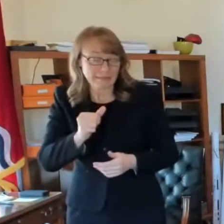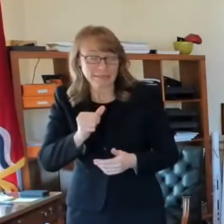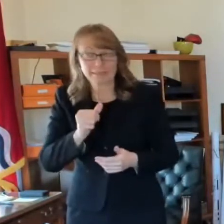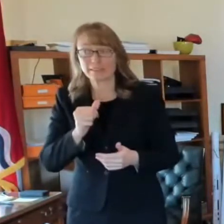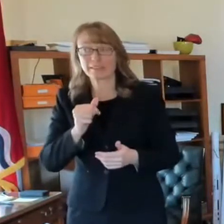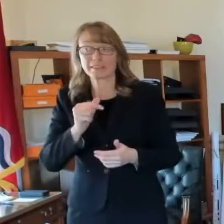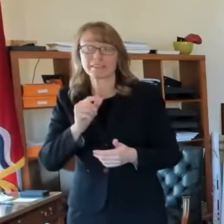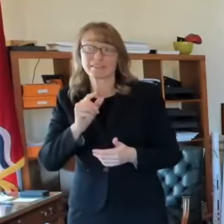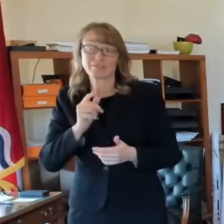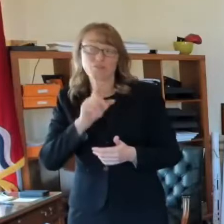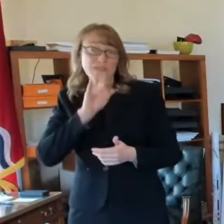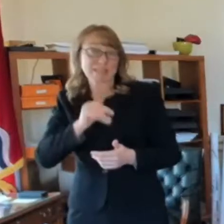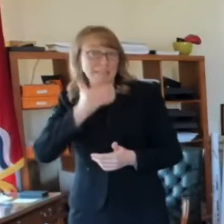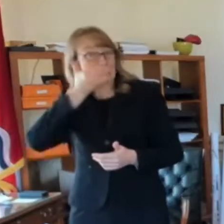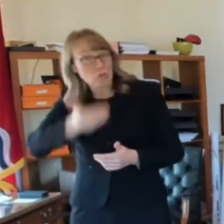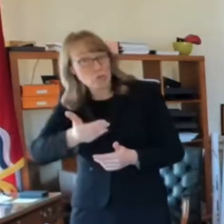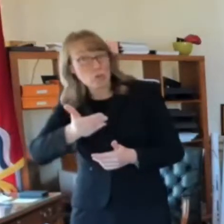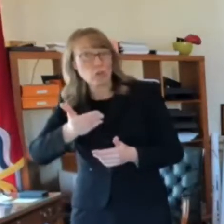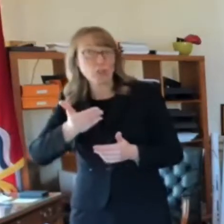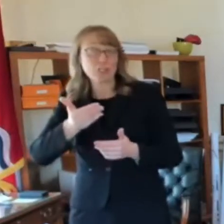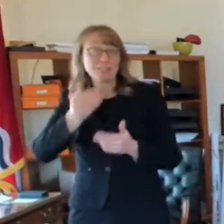stat. We're happy for that, but